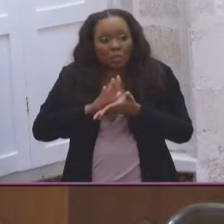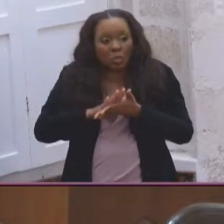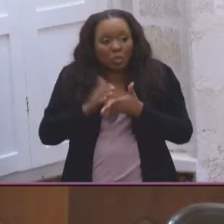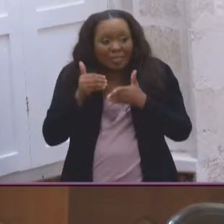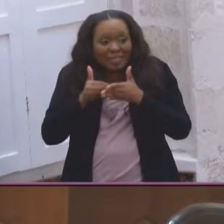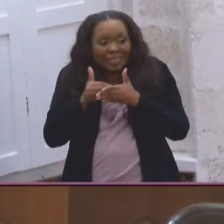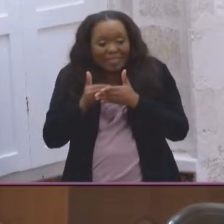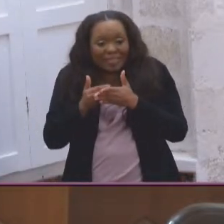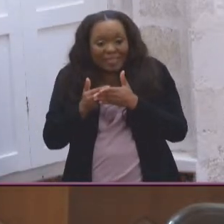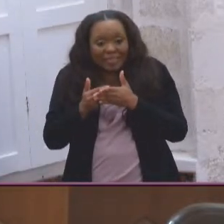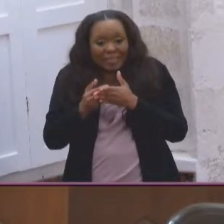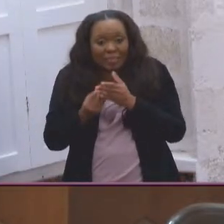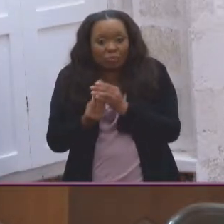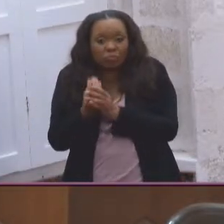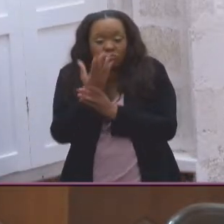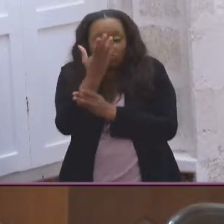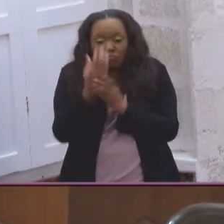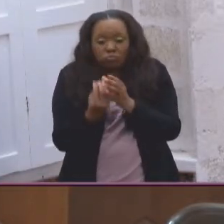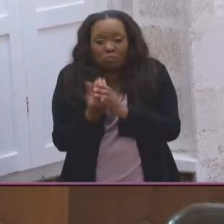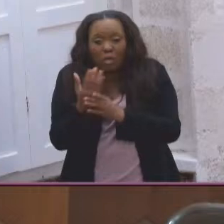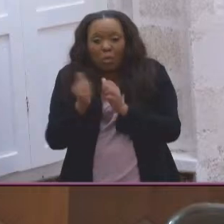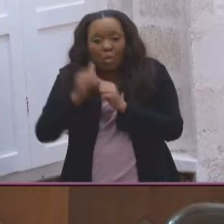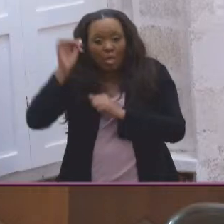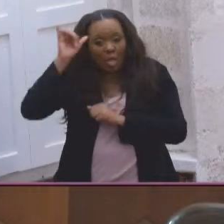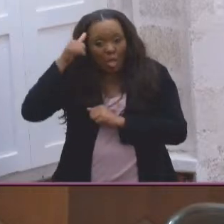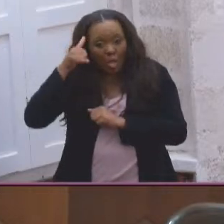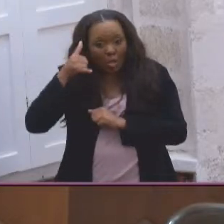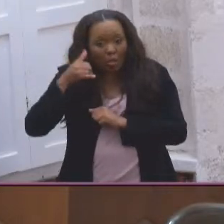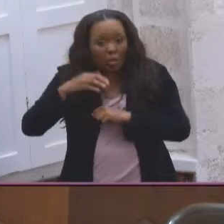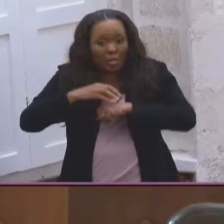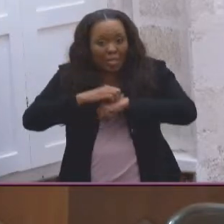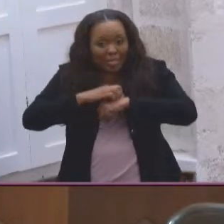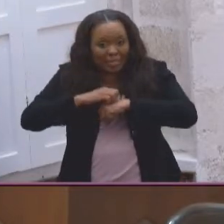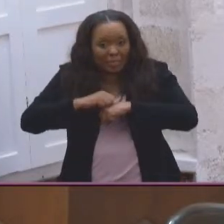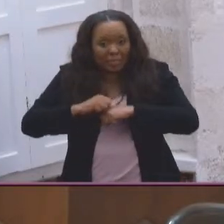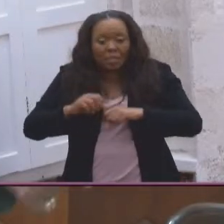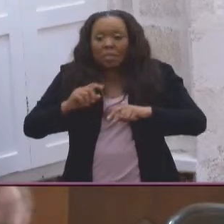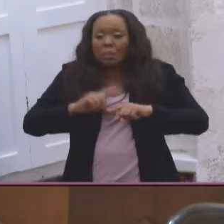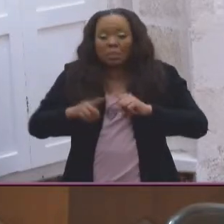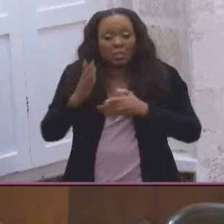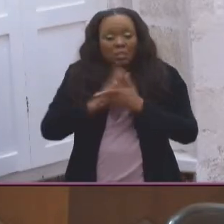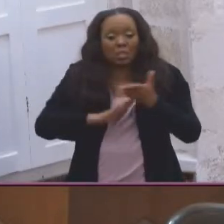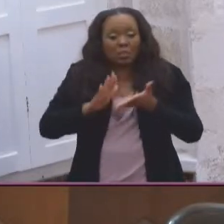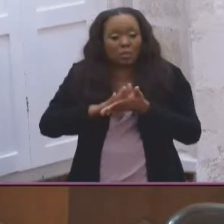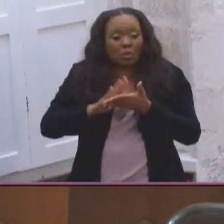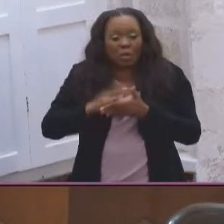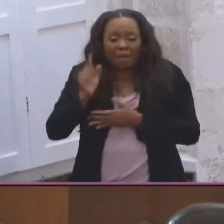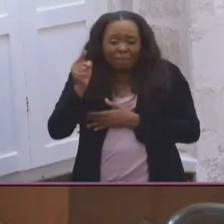recently, a number of schools were affected downwind, miles away from where